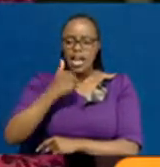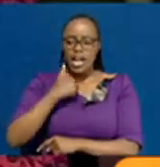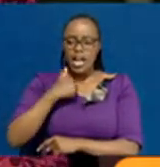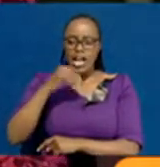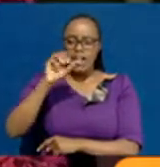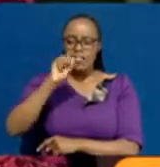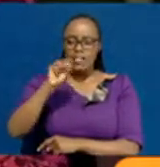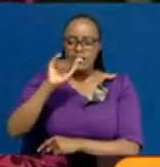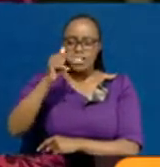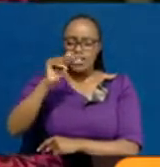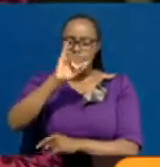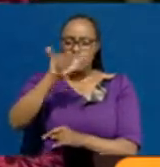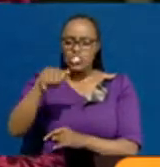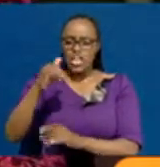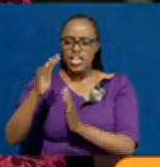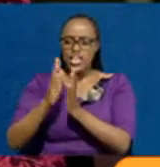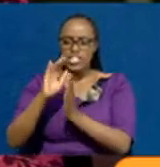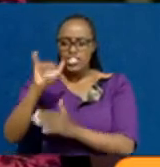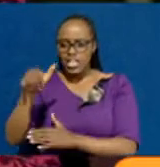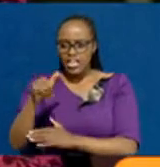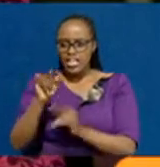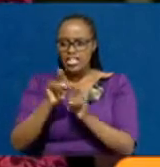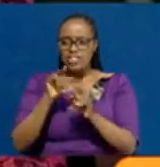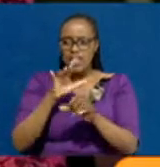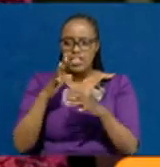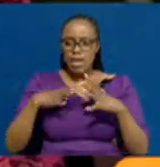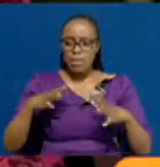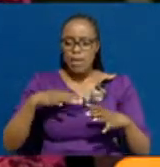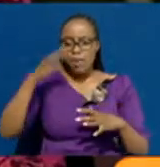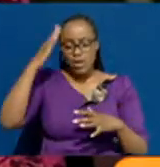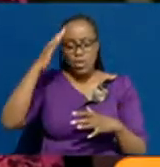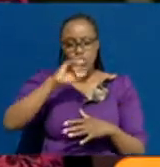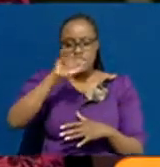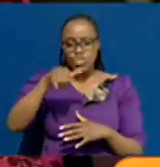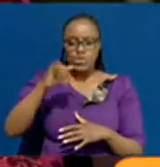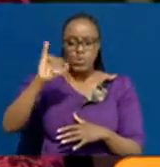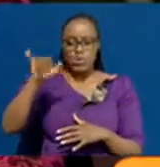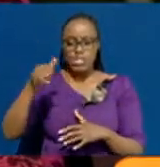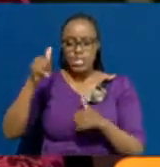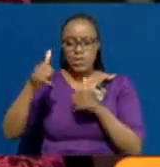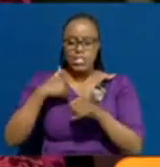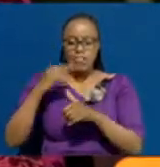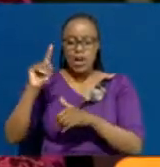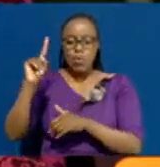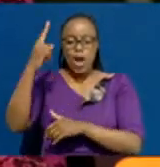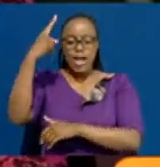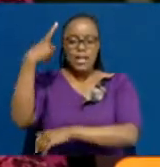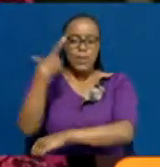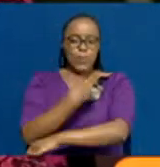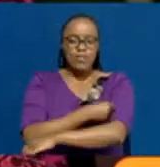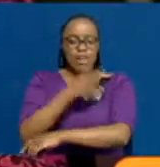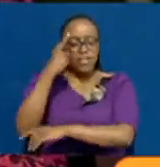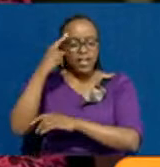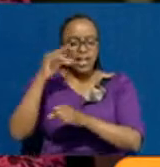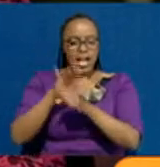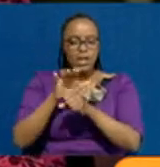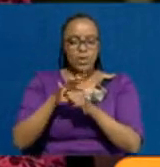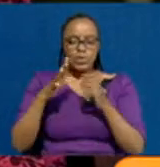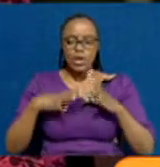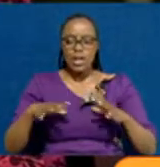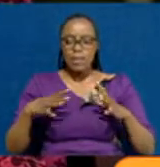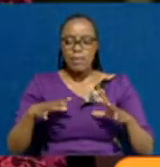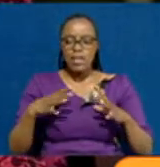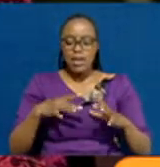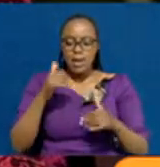have J&J. And I know many people are familiar with Johnson & Johnson, which is given as a 1 dose. And I think many people,